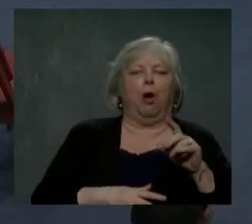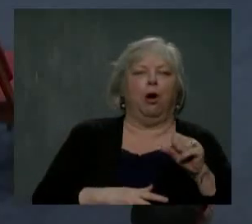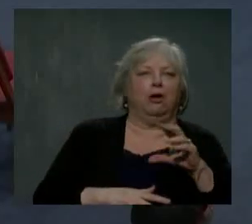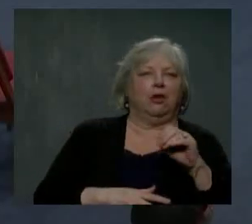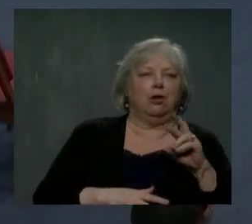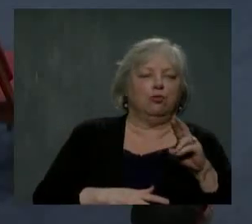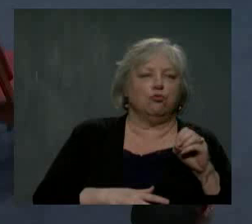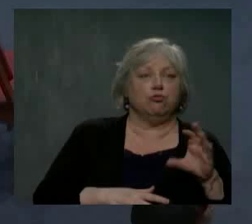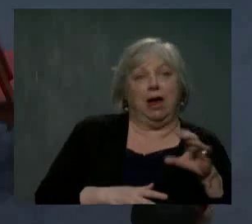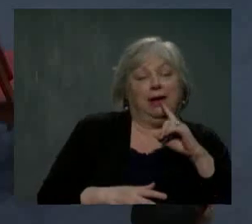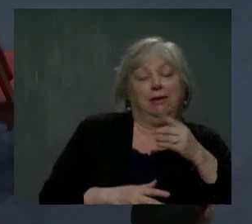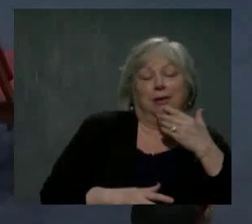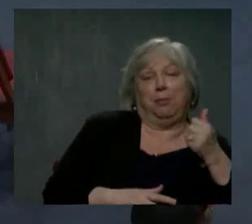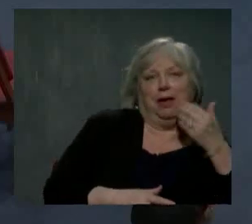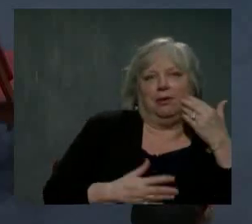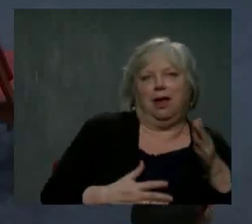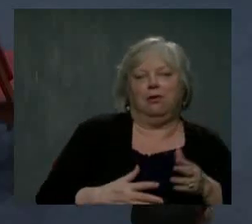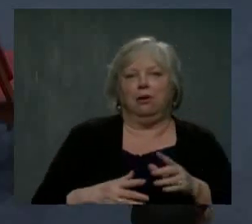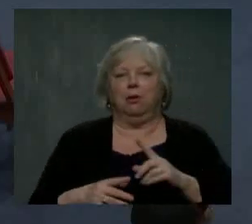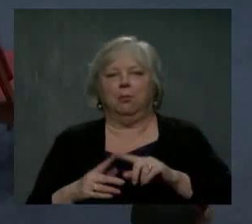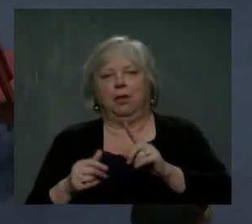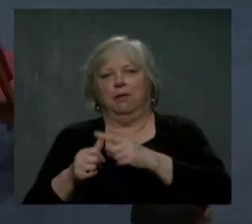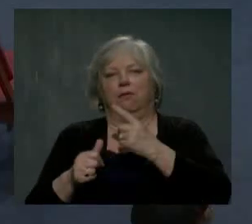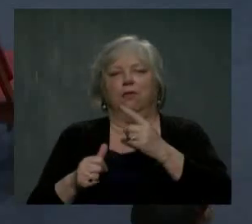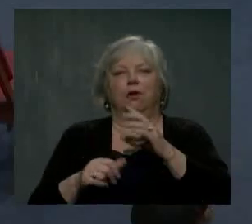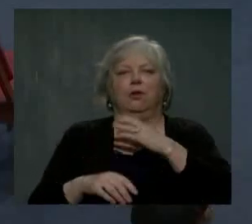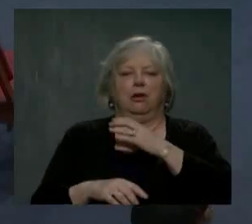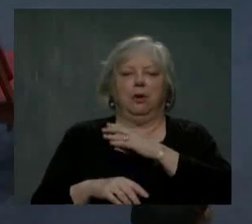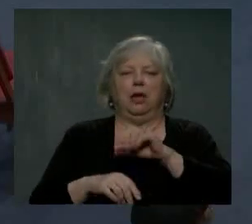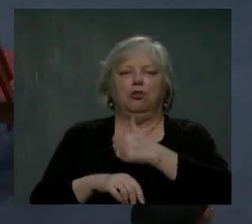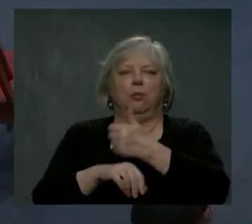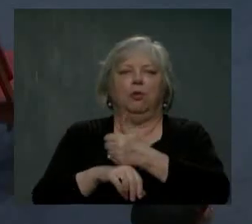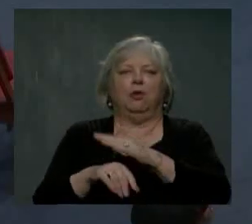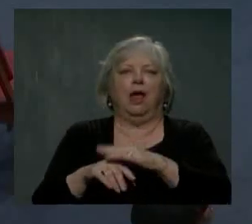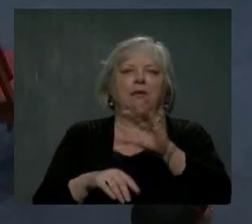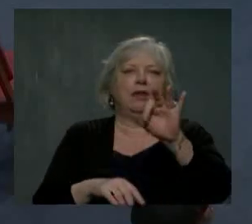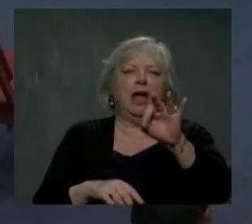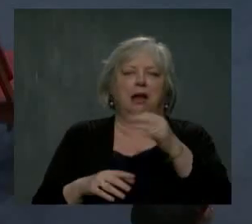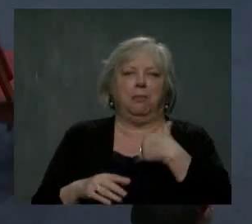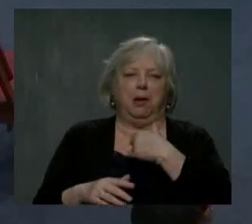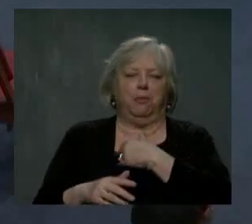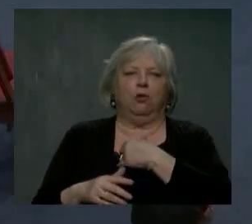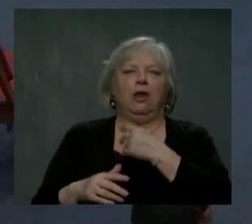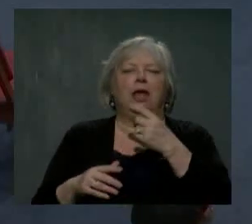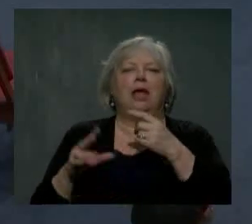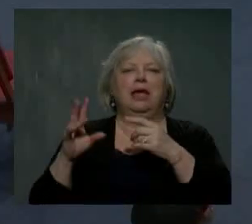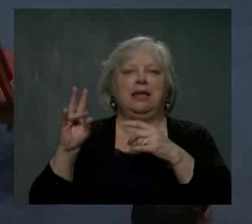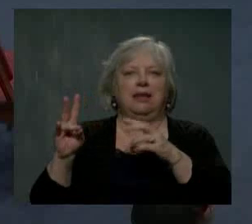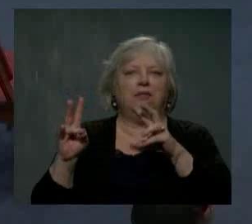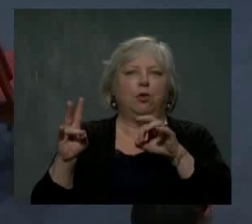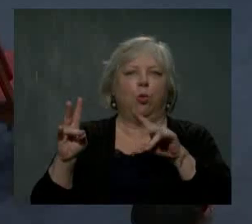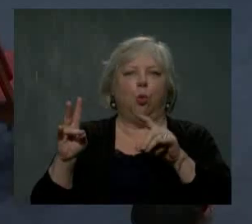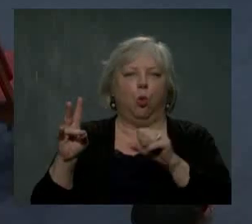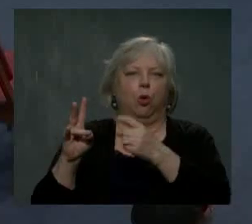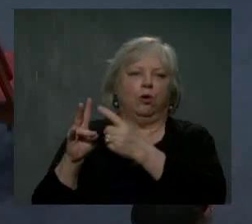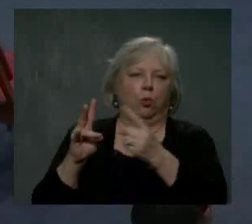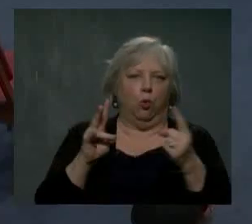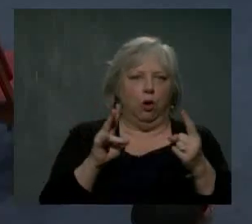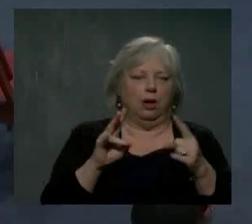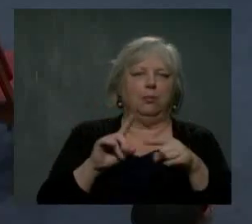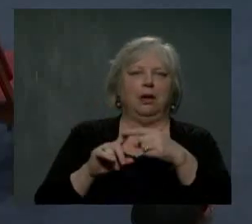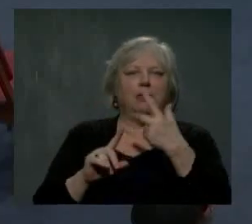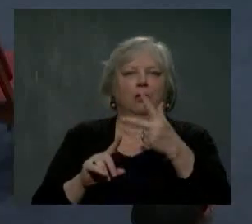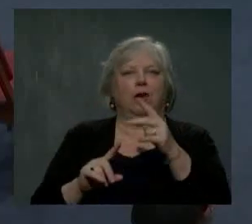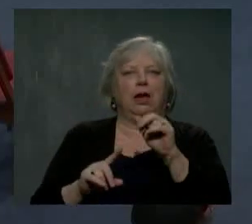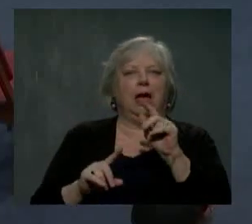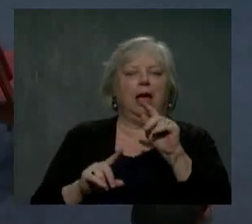so. However, the initial committee I'm proposing should be made up of 9 members, 1 from each of the 7 wards and 3 at-large